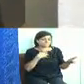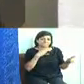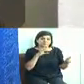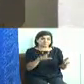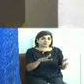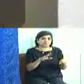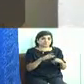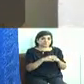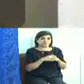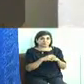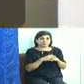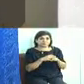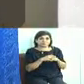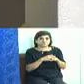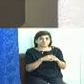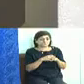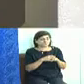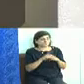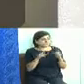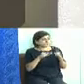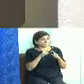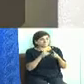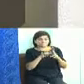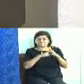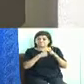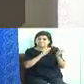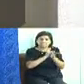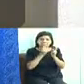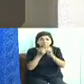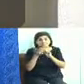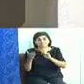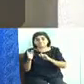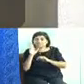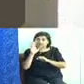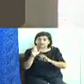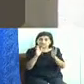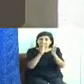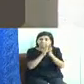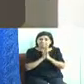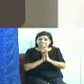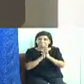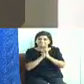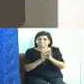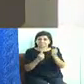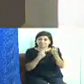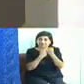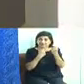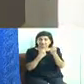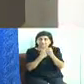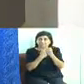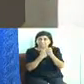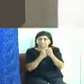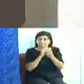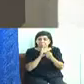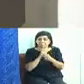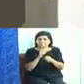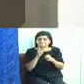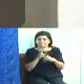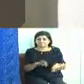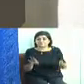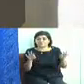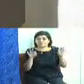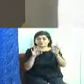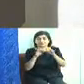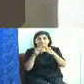messing around with things and changing things. So your prayers and your support are important during